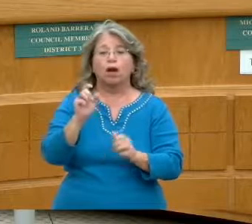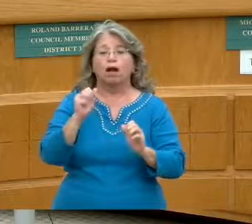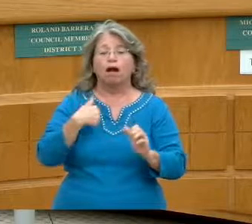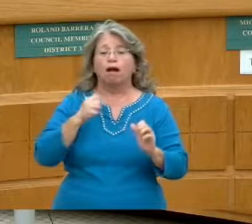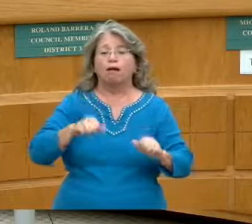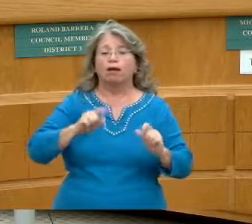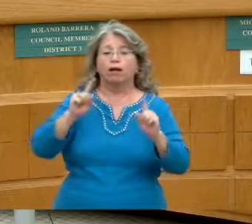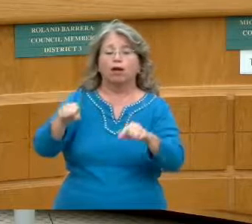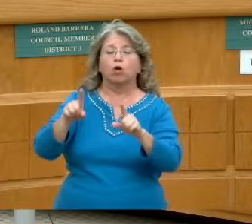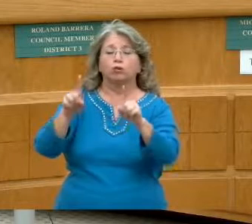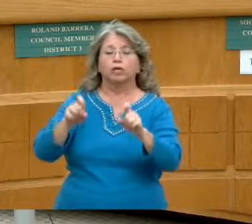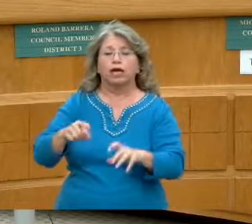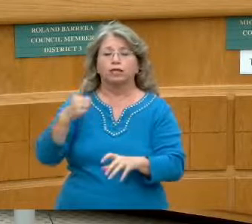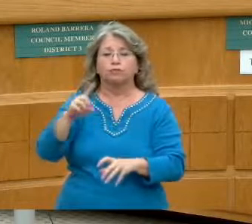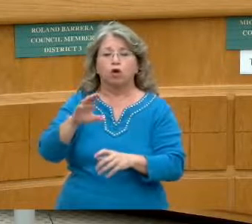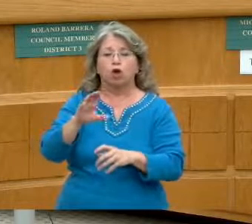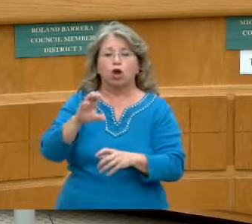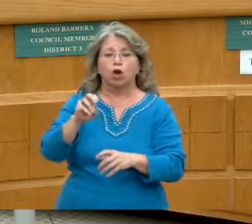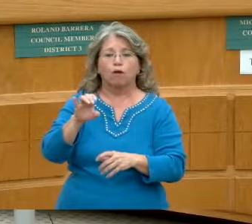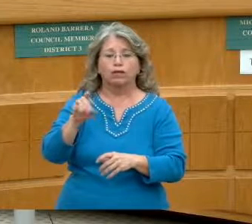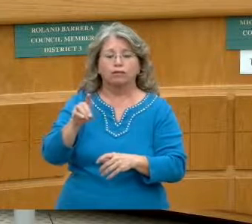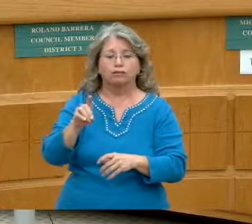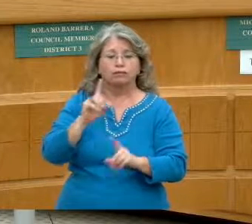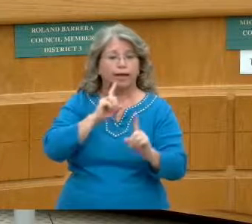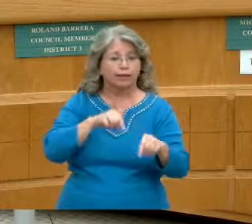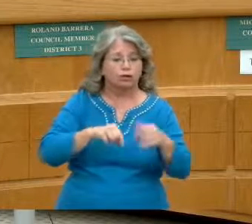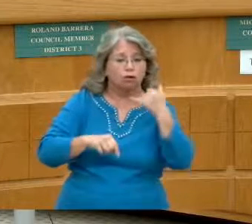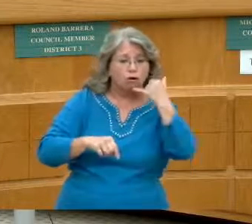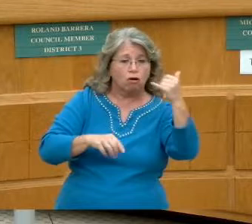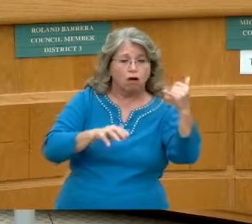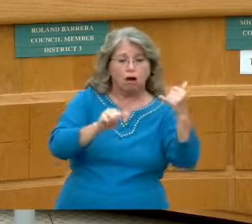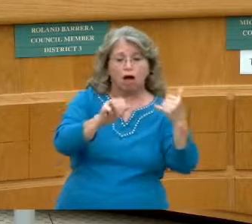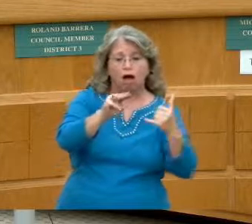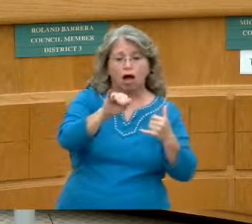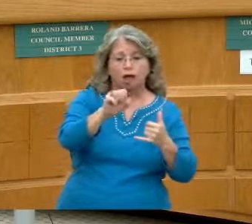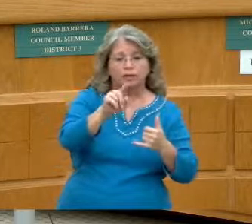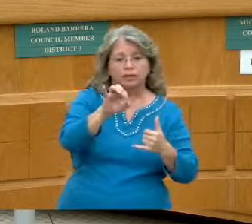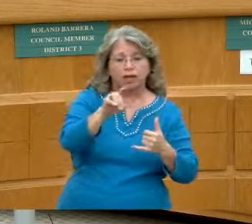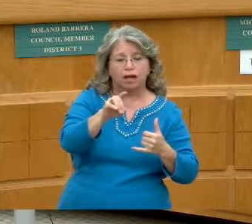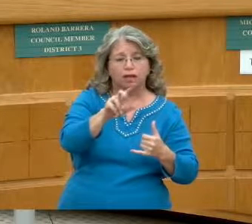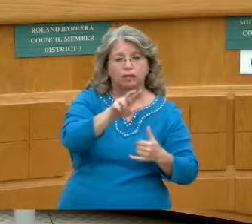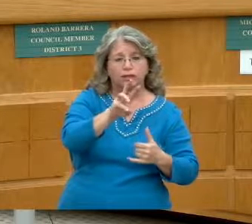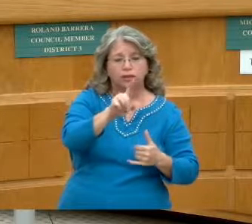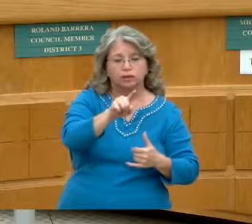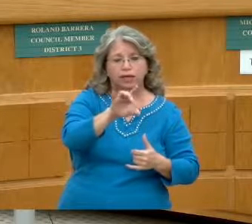COVID-19? The answer is, call Amistad Clinic at